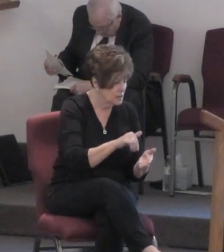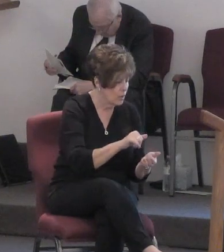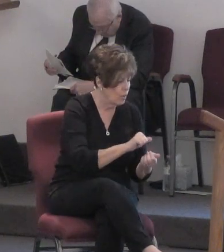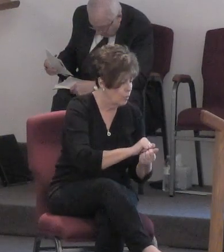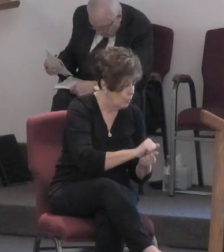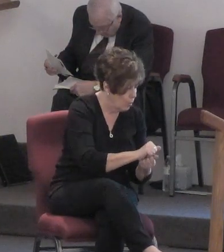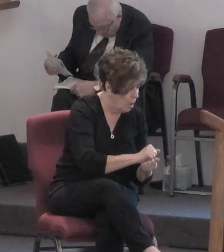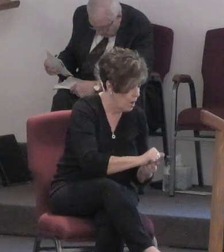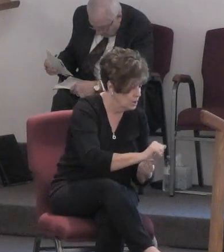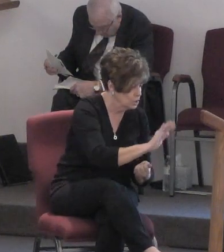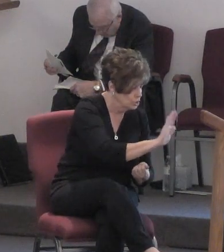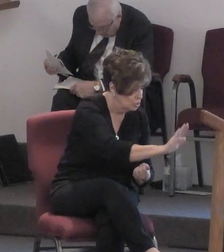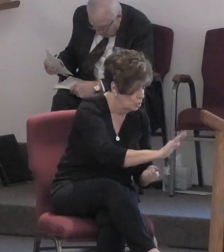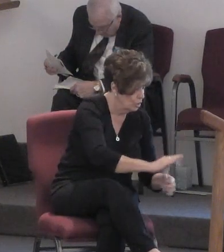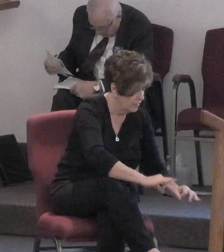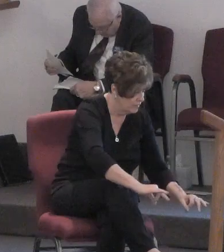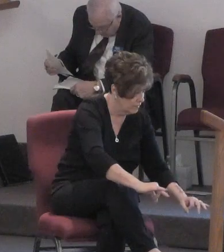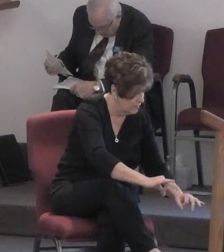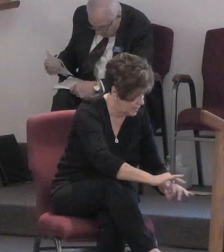feet.